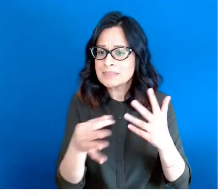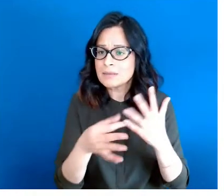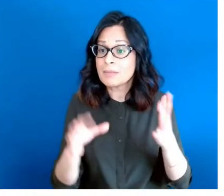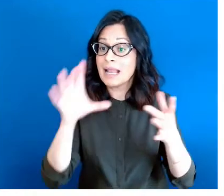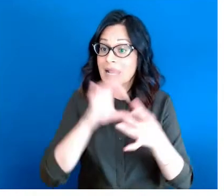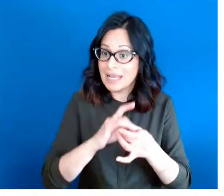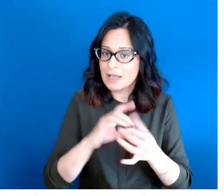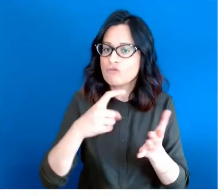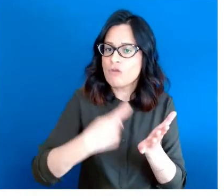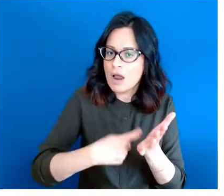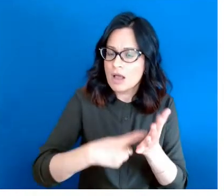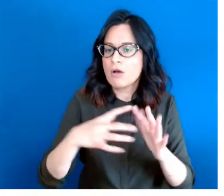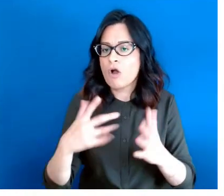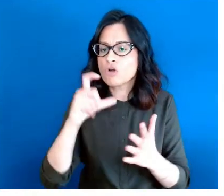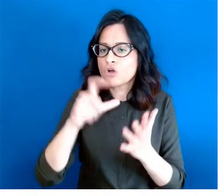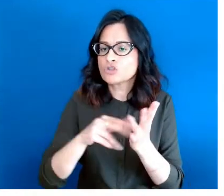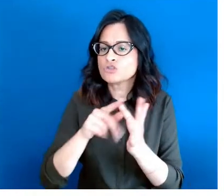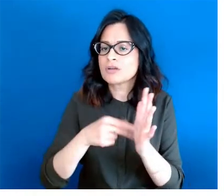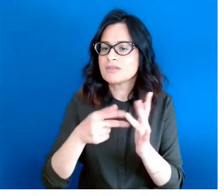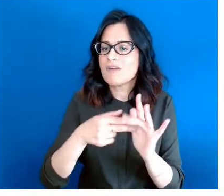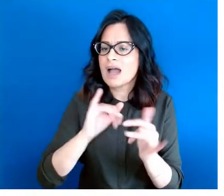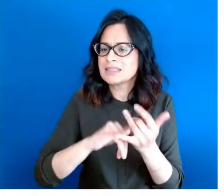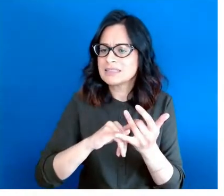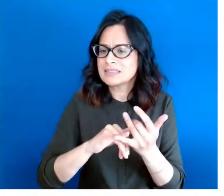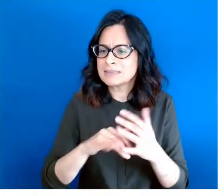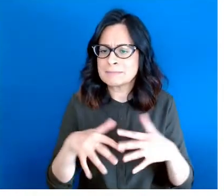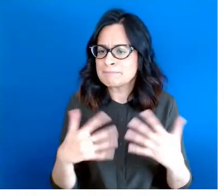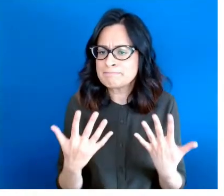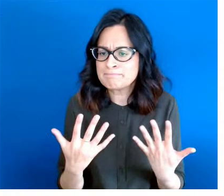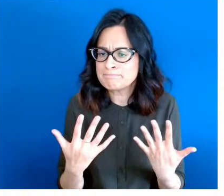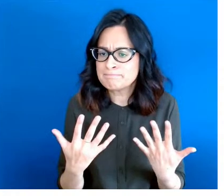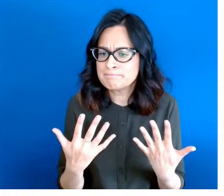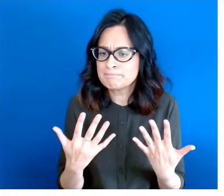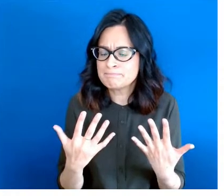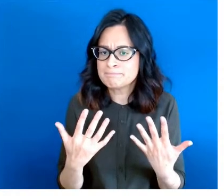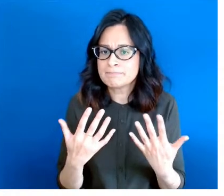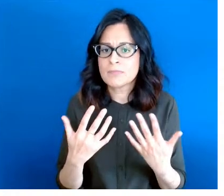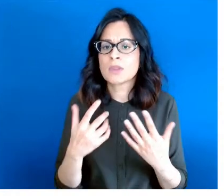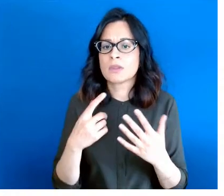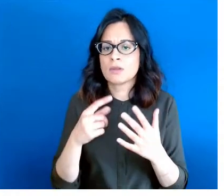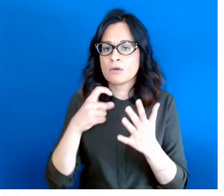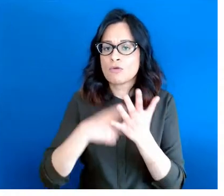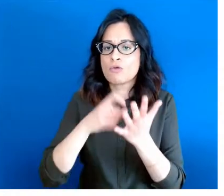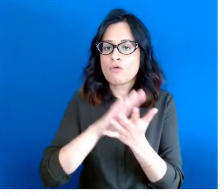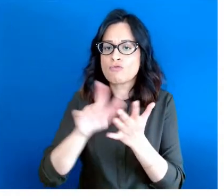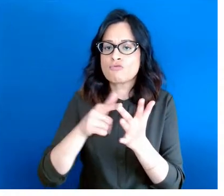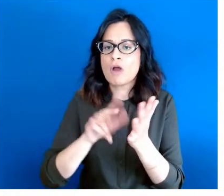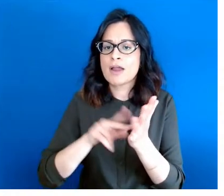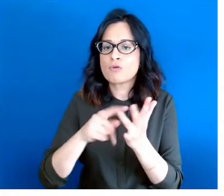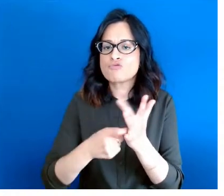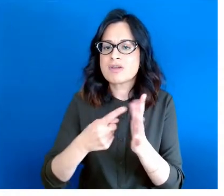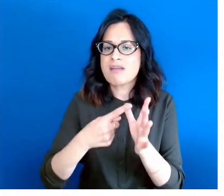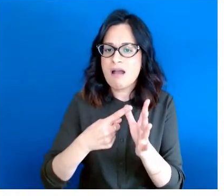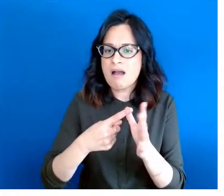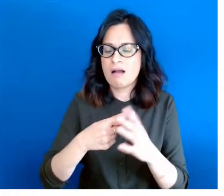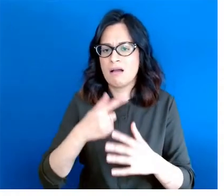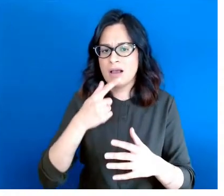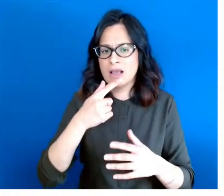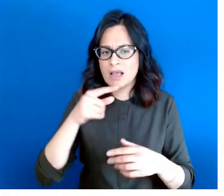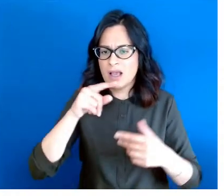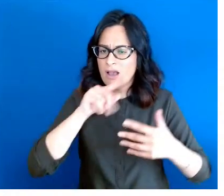allergic rhinoconjunctivitis are rhinorrhea, bouts of sneezing, mouth